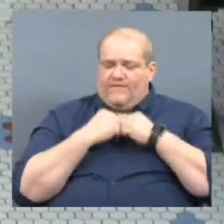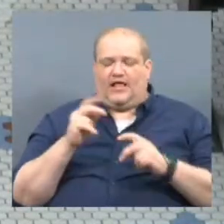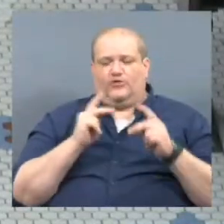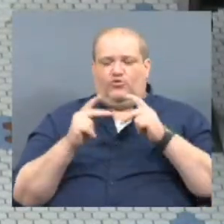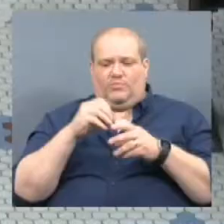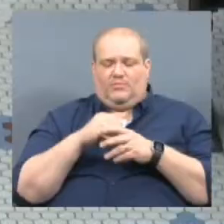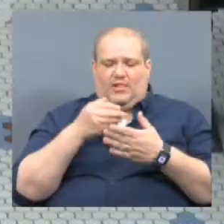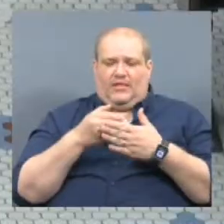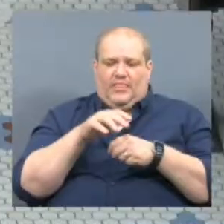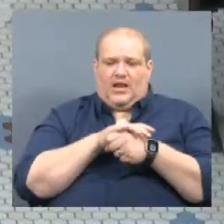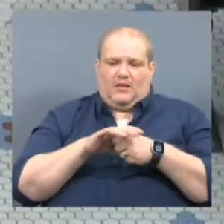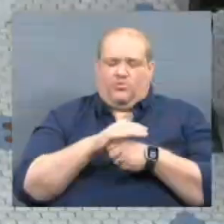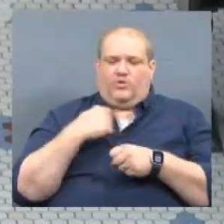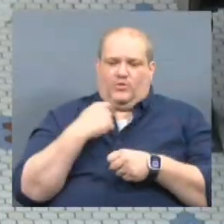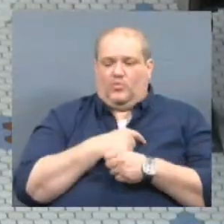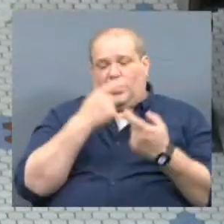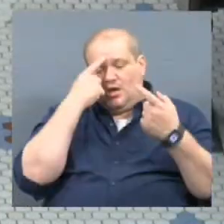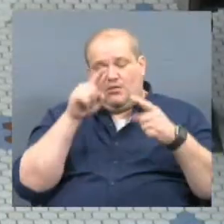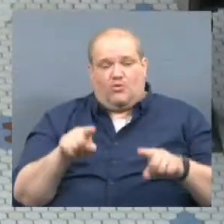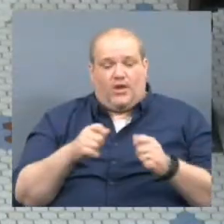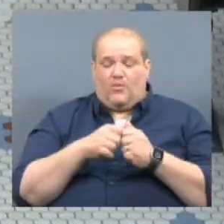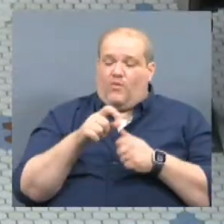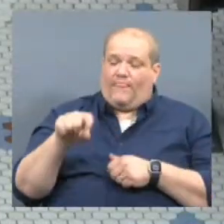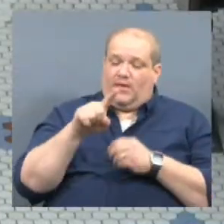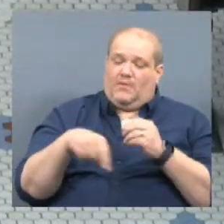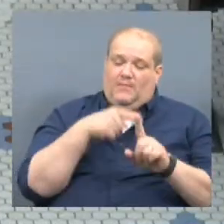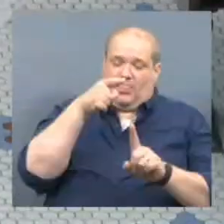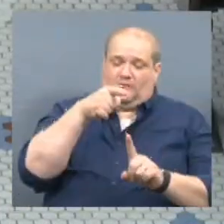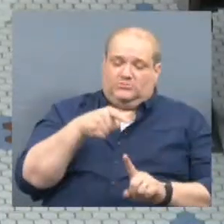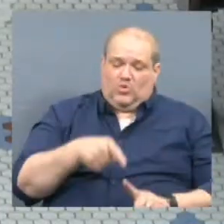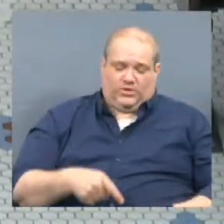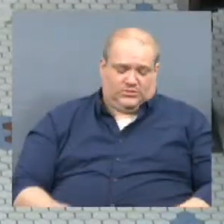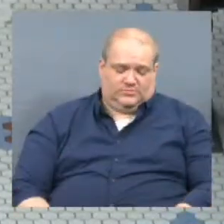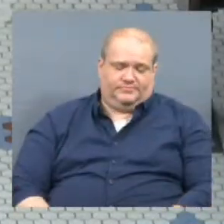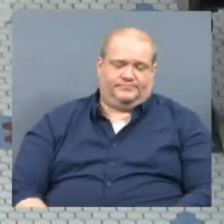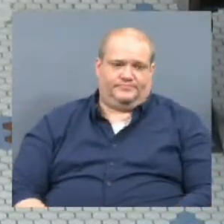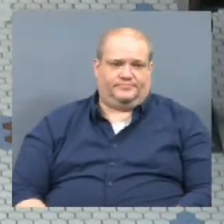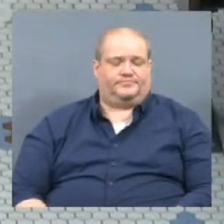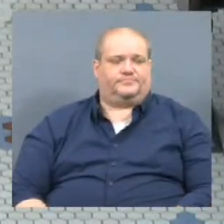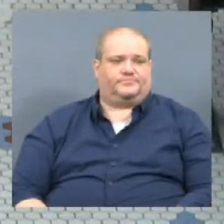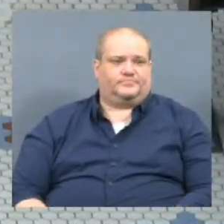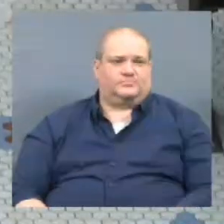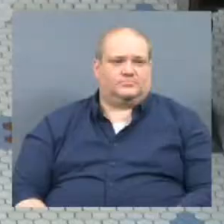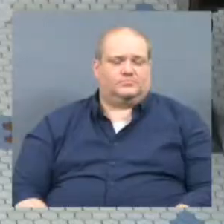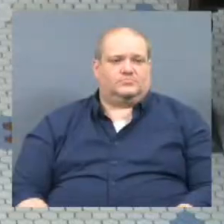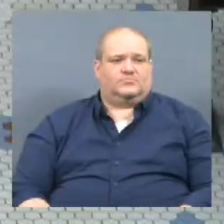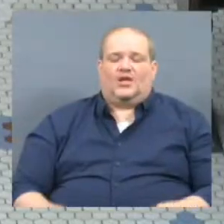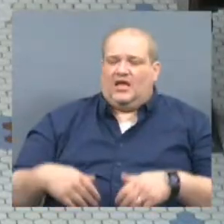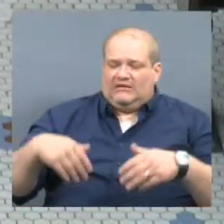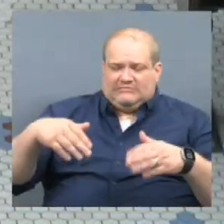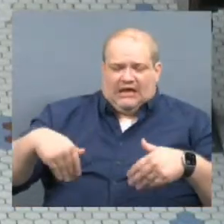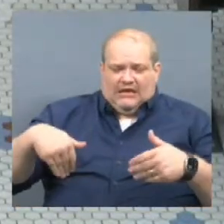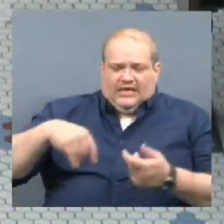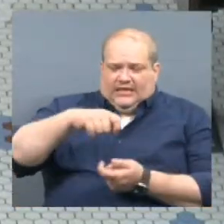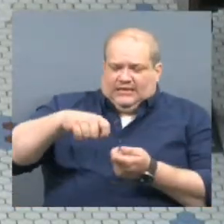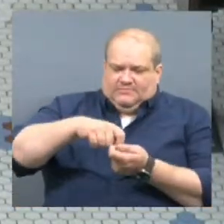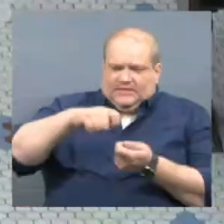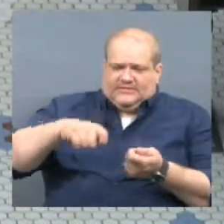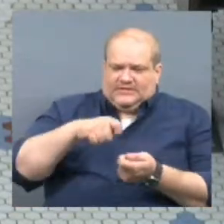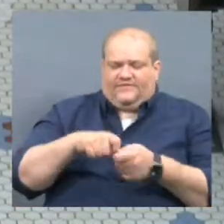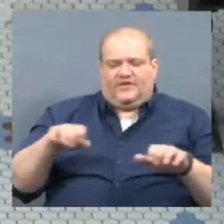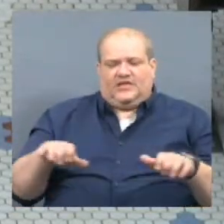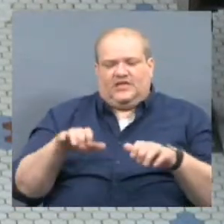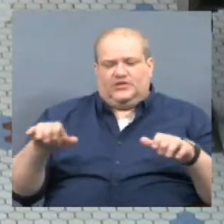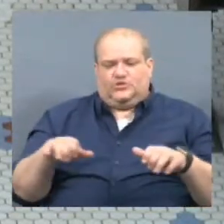in the neighborhood, and so we don't disagree on those points. We have not specifically